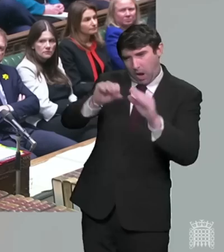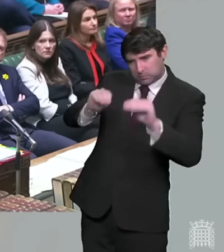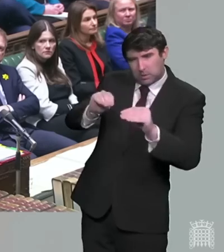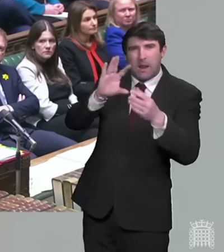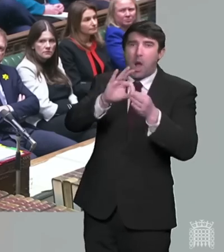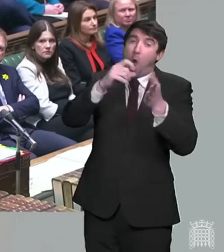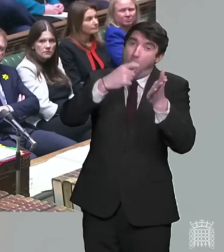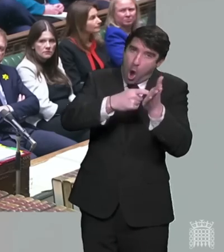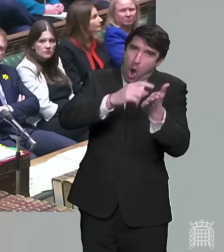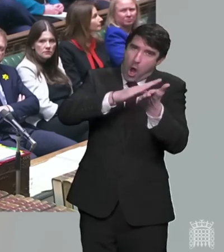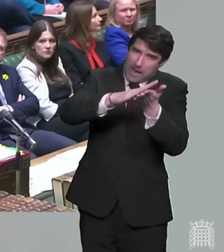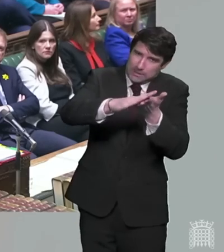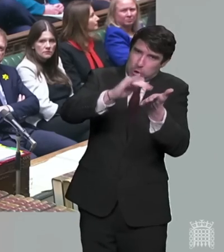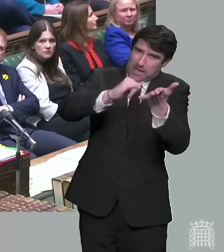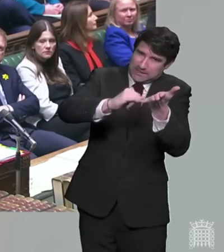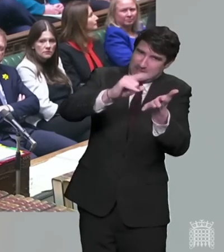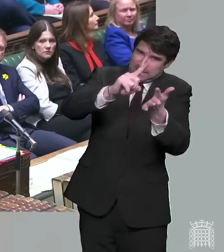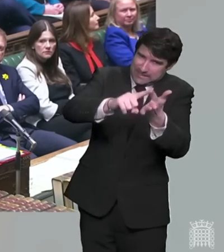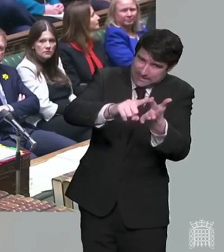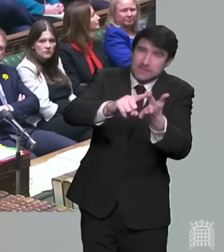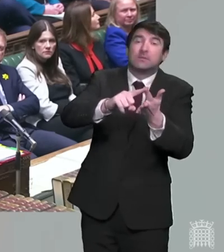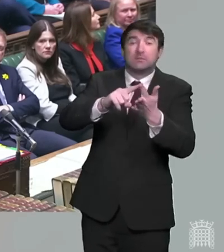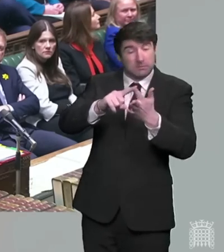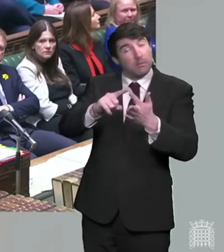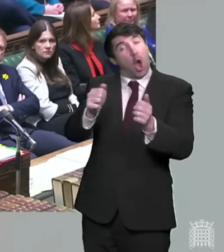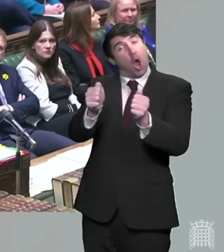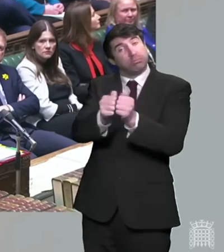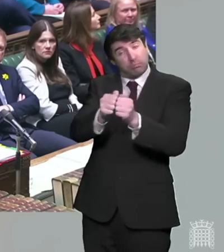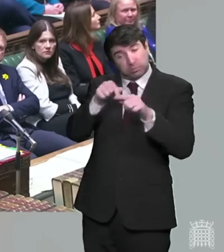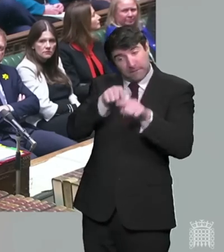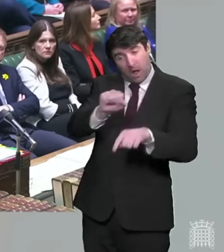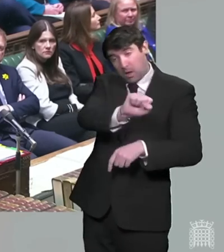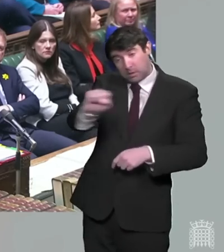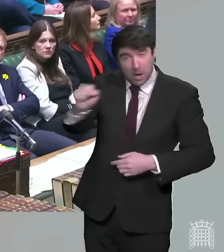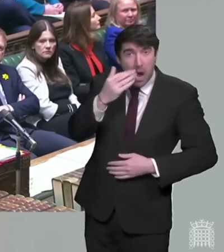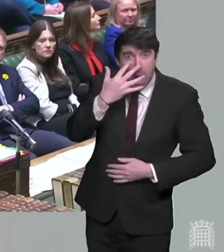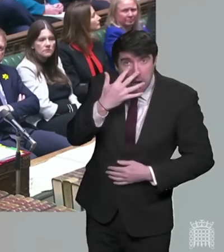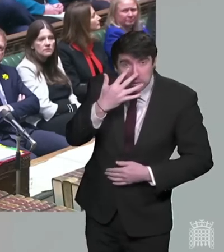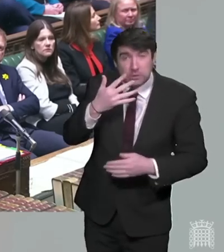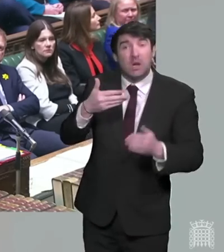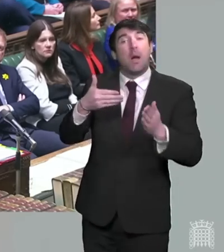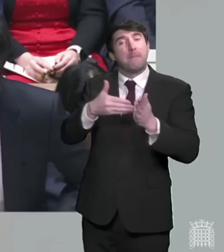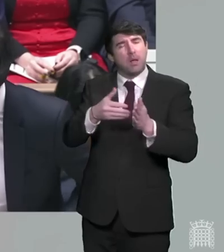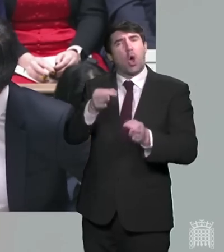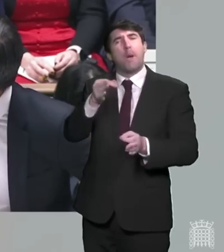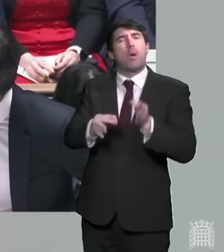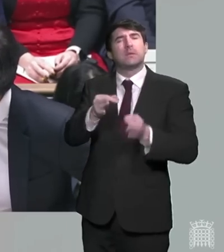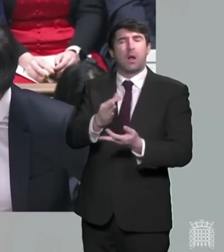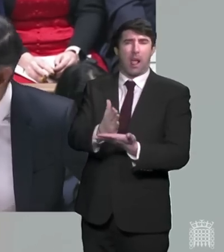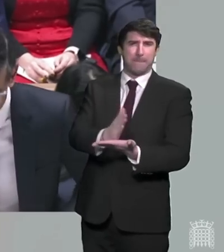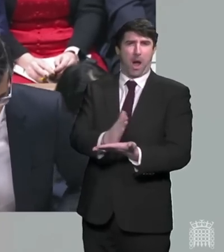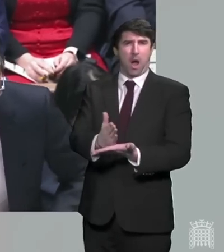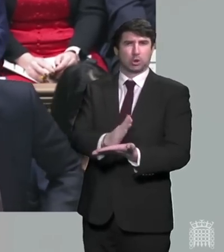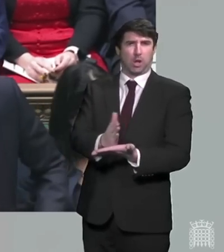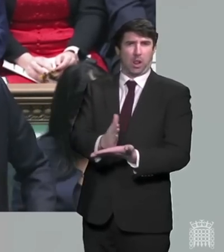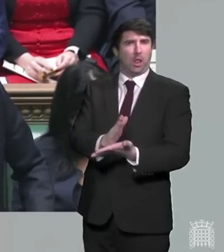RHSE materials and making sure that those materials are age appropriate, suitable, politically impartial and value for money.